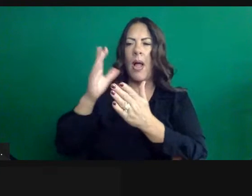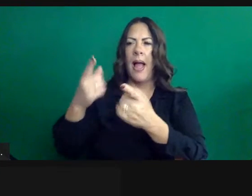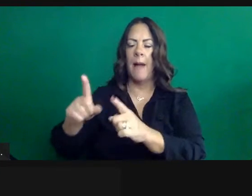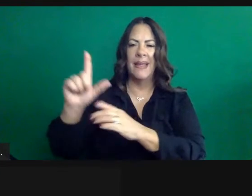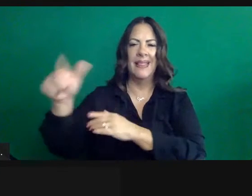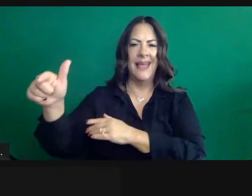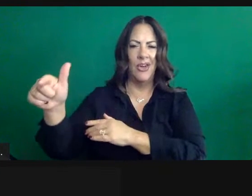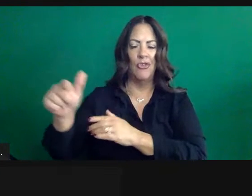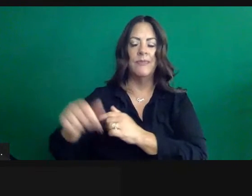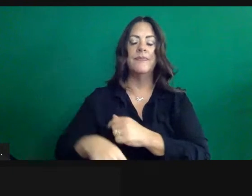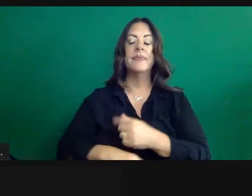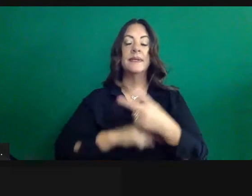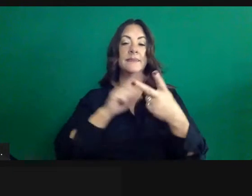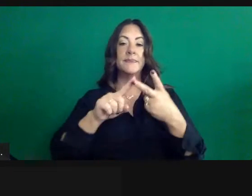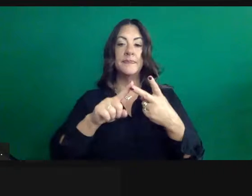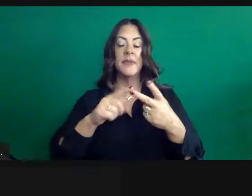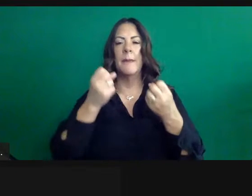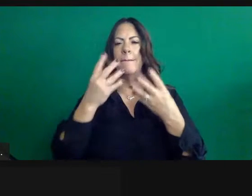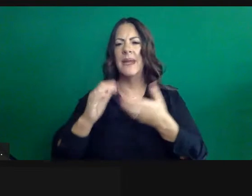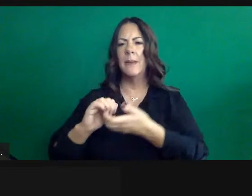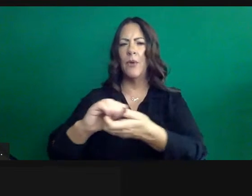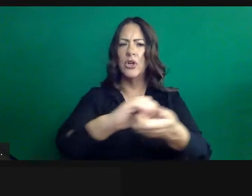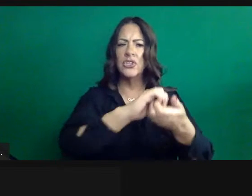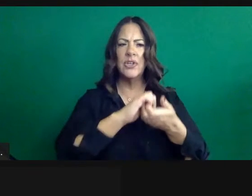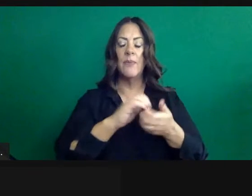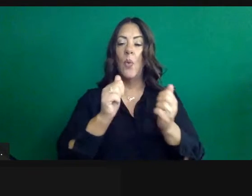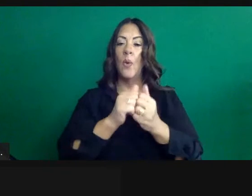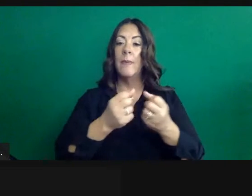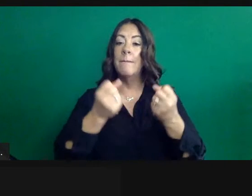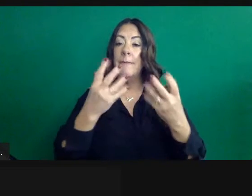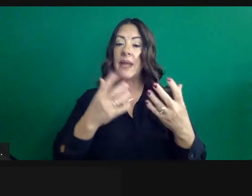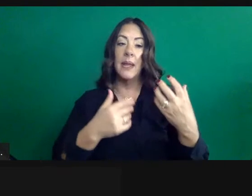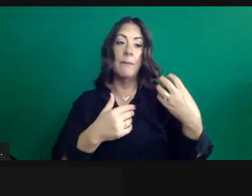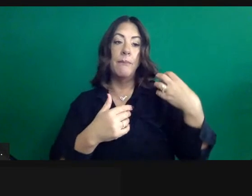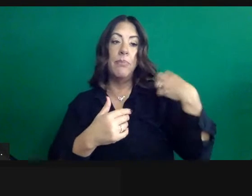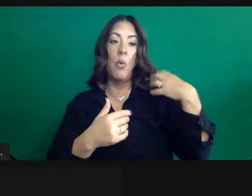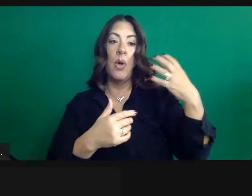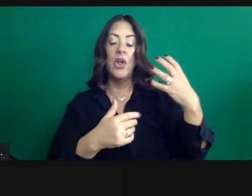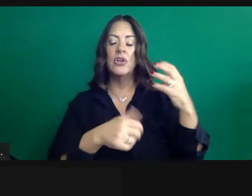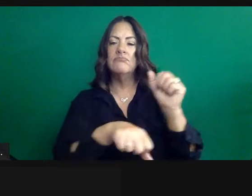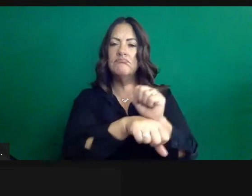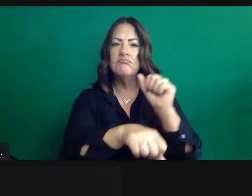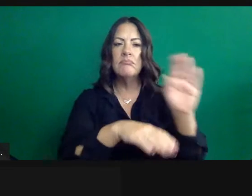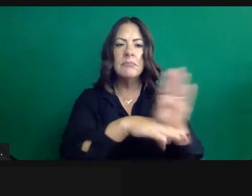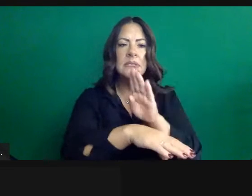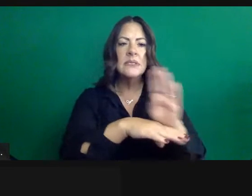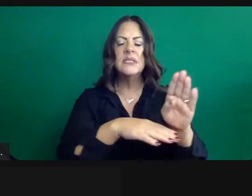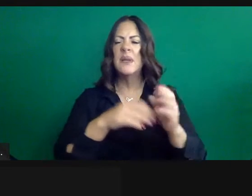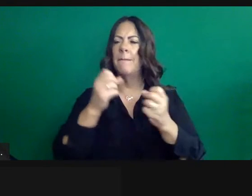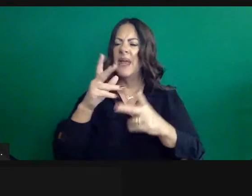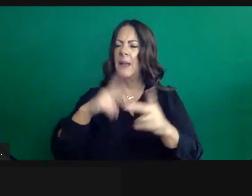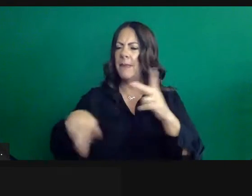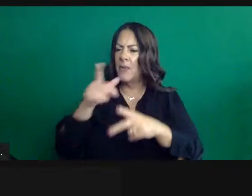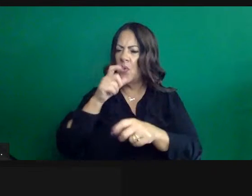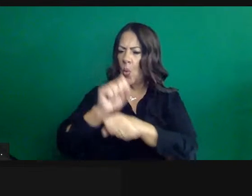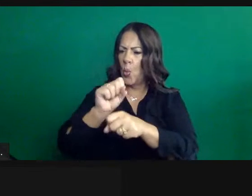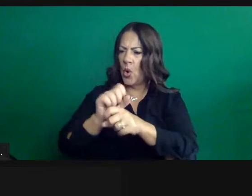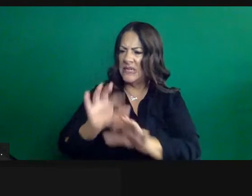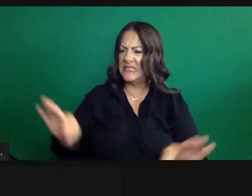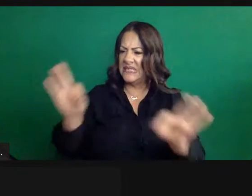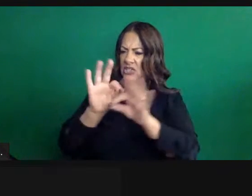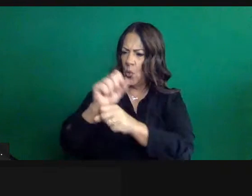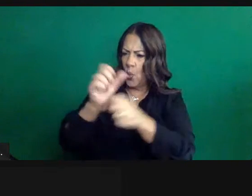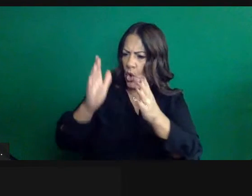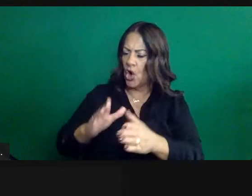throughout many of our partnerships, this is through employers of many of the essential workers, community